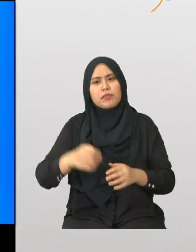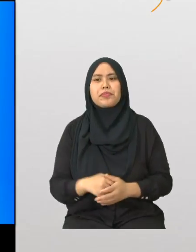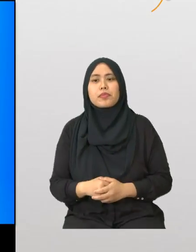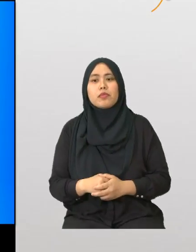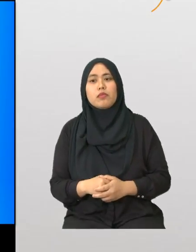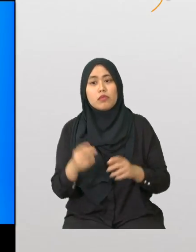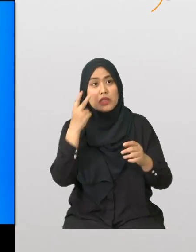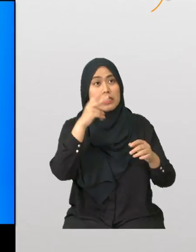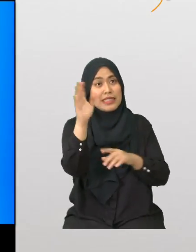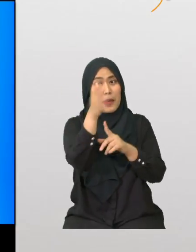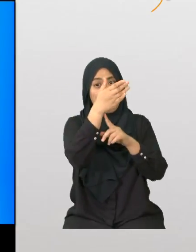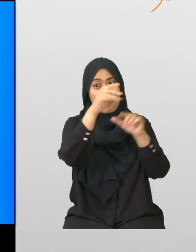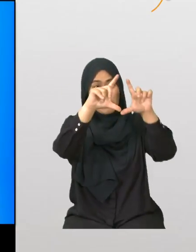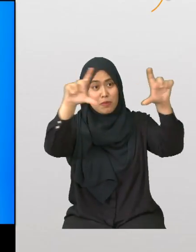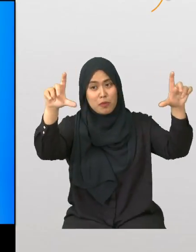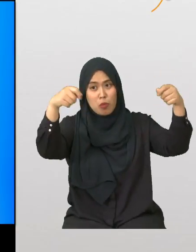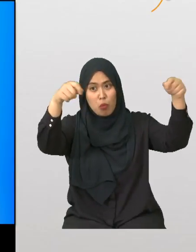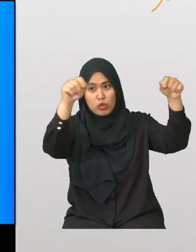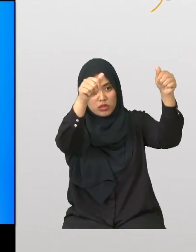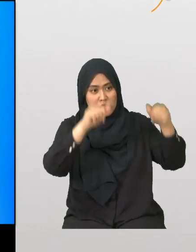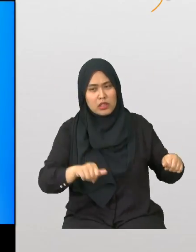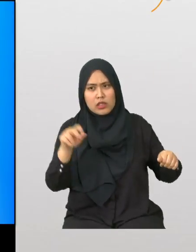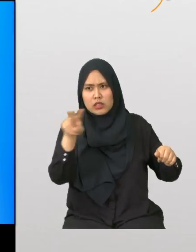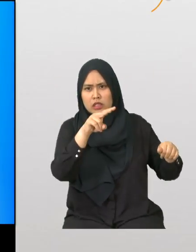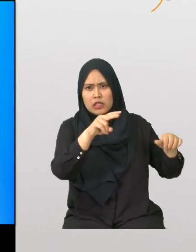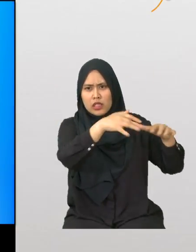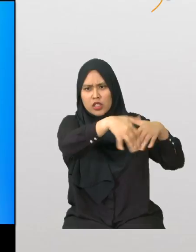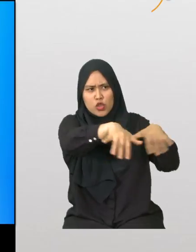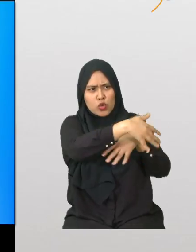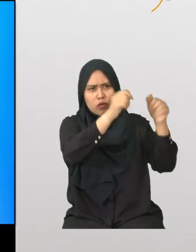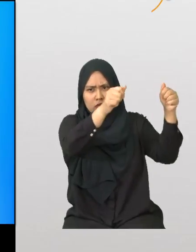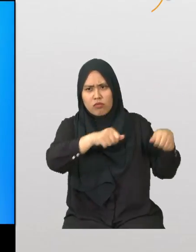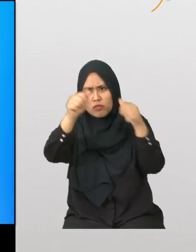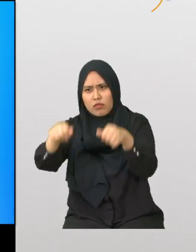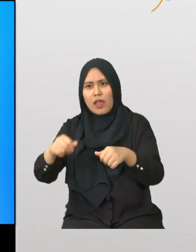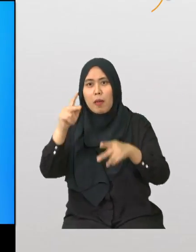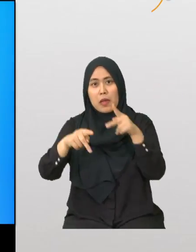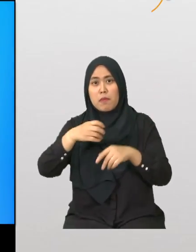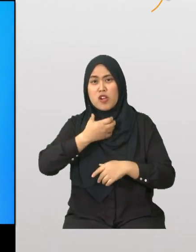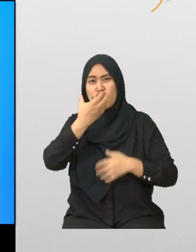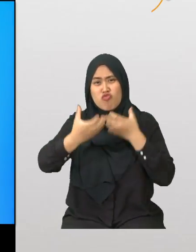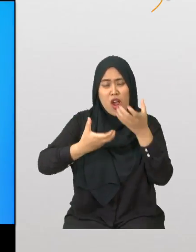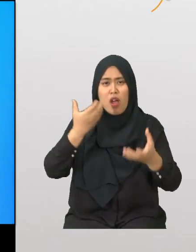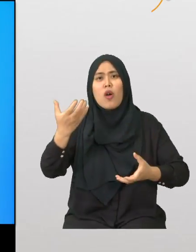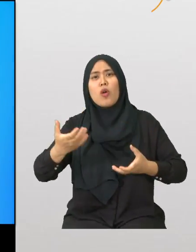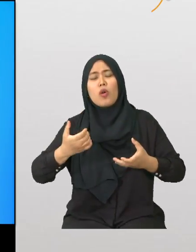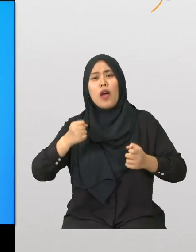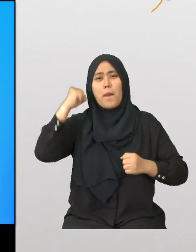the posters and banners that festooned the streets and were stirred by the rallying cry, Merdeka!